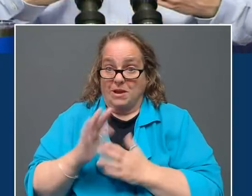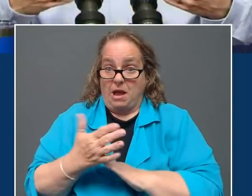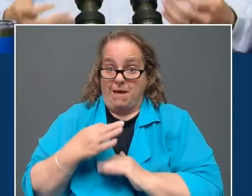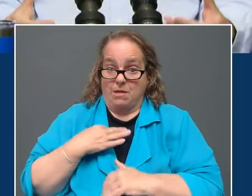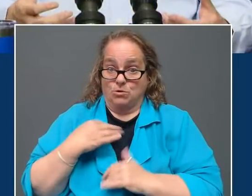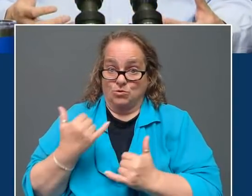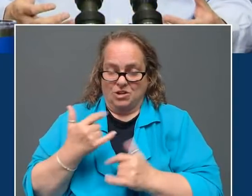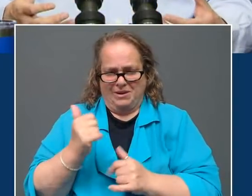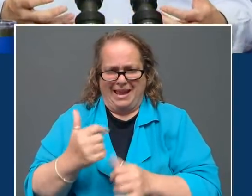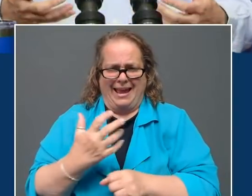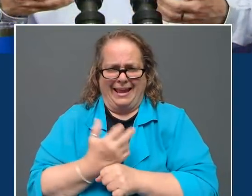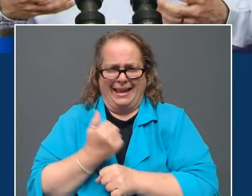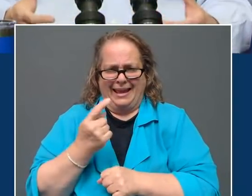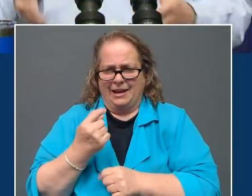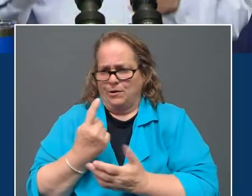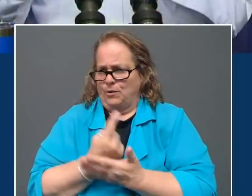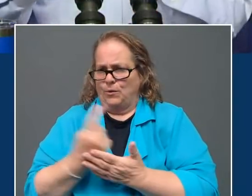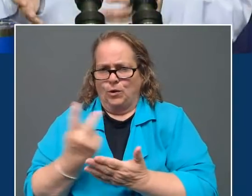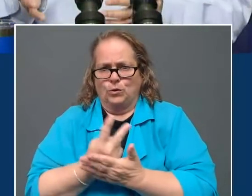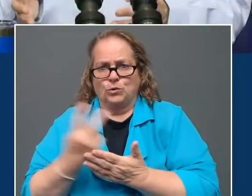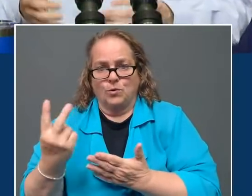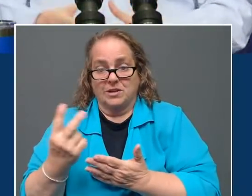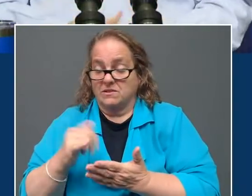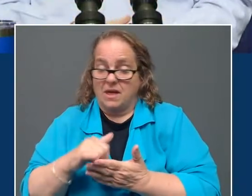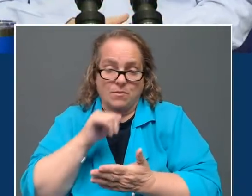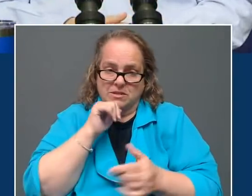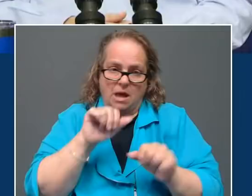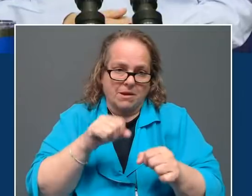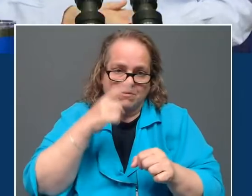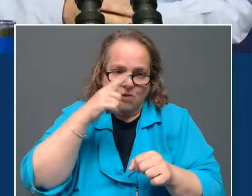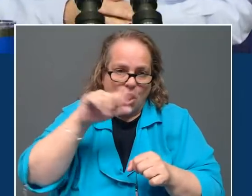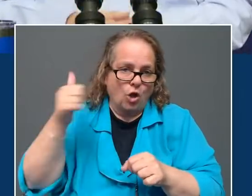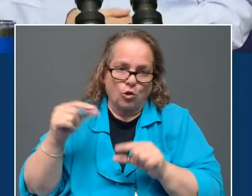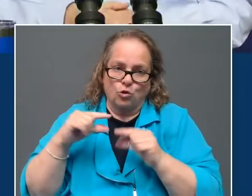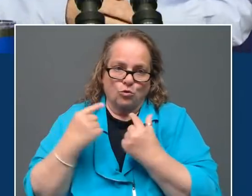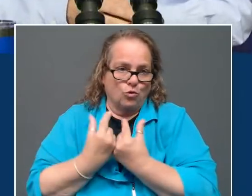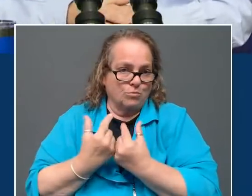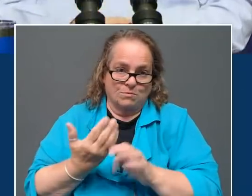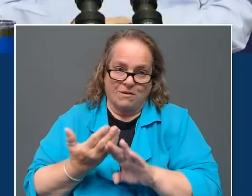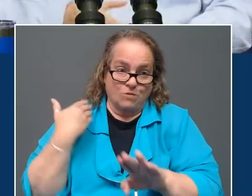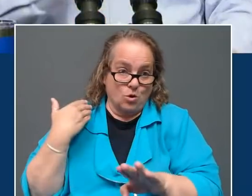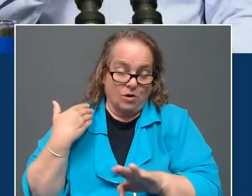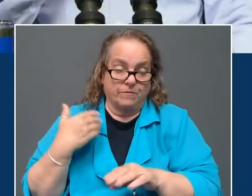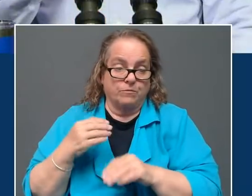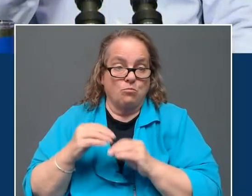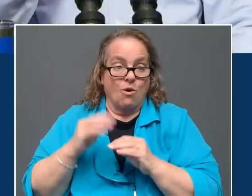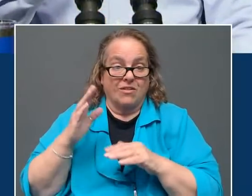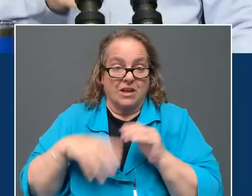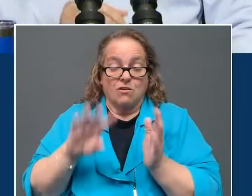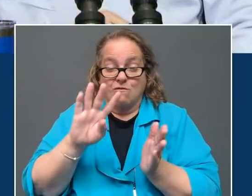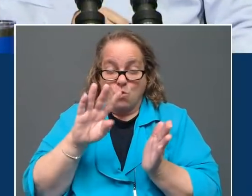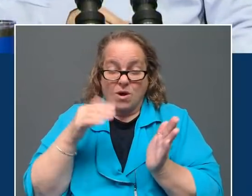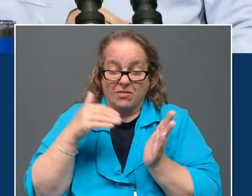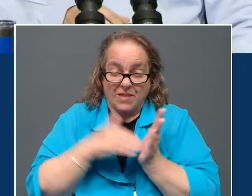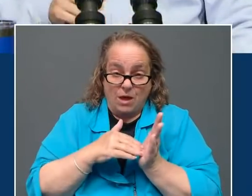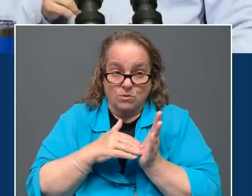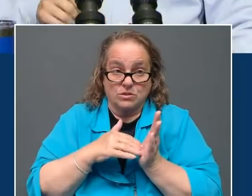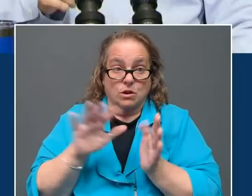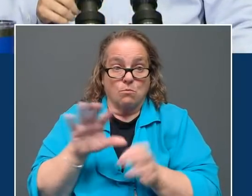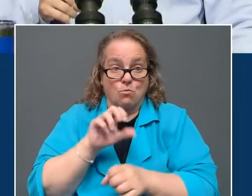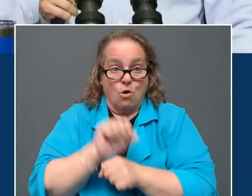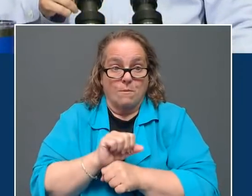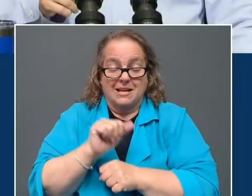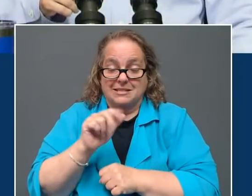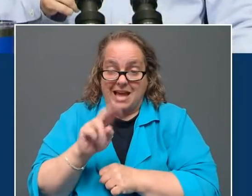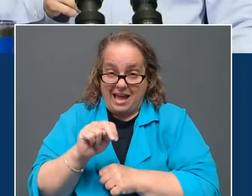and that's something that wasn't possible for others as their groups came up. More than 4,000, meaning if you get online right now, that's